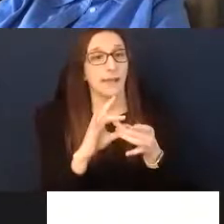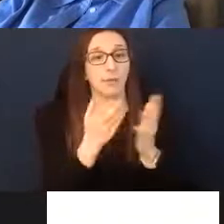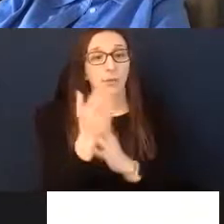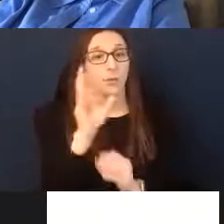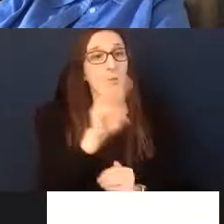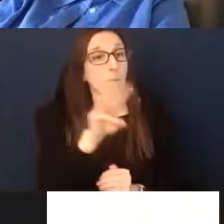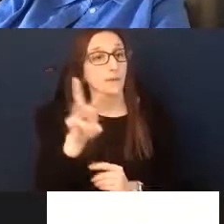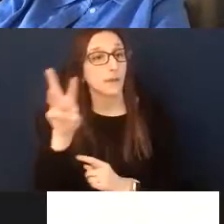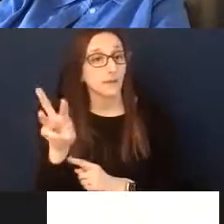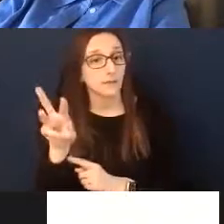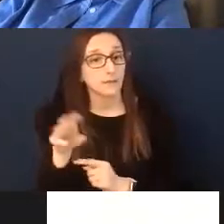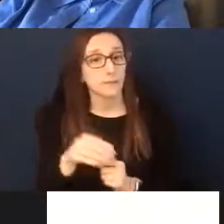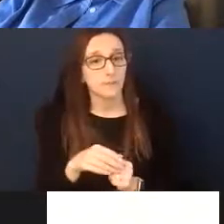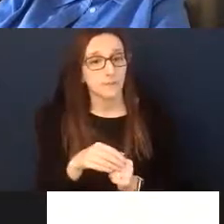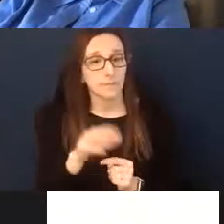website. That's